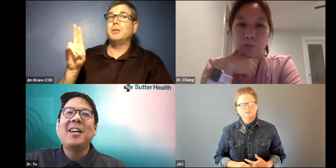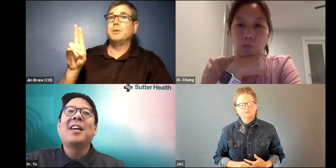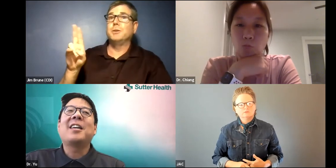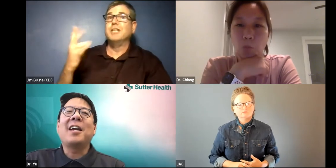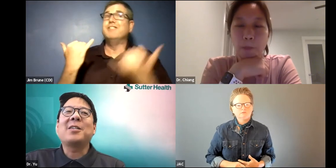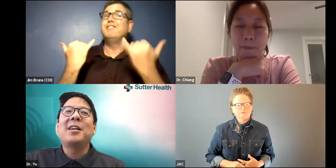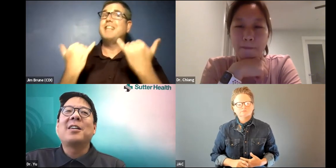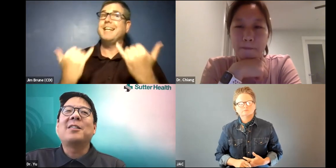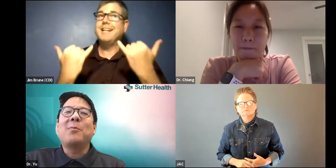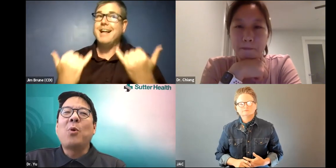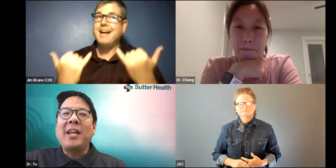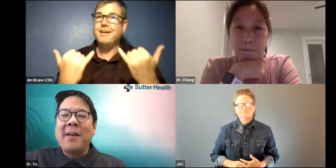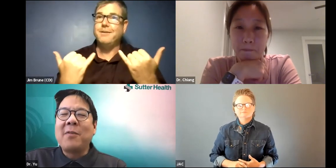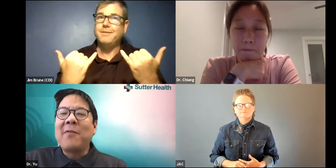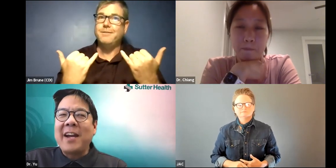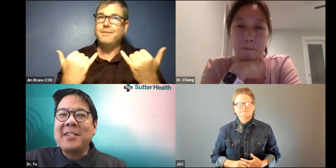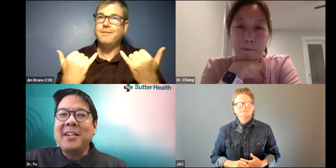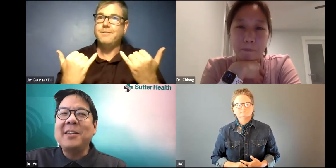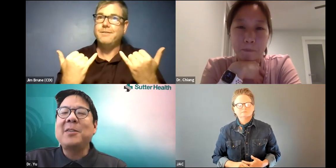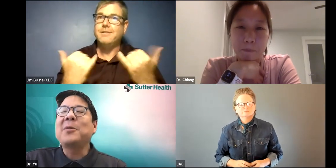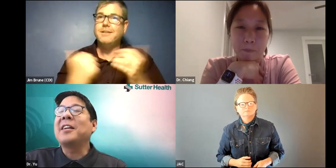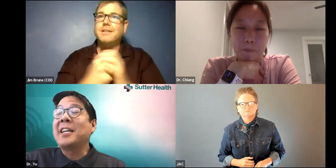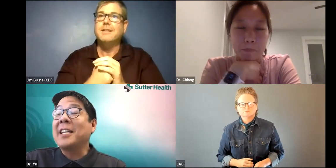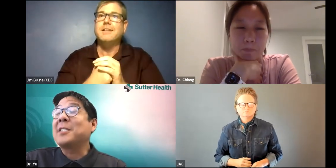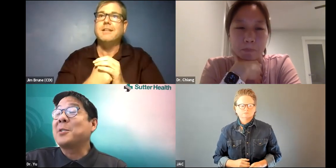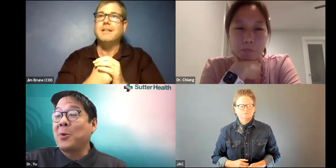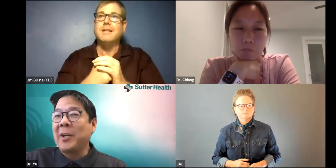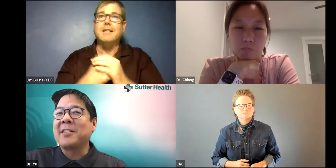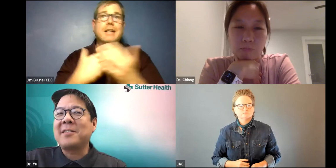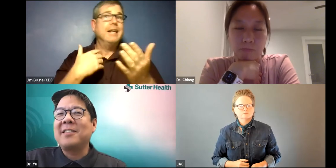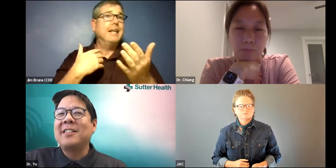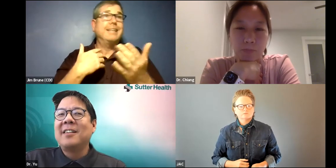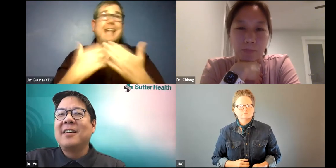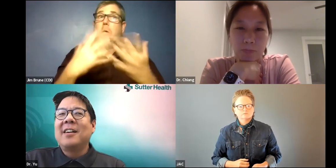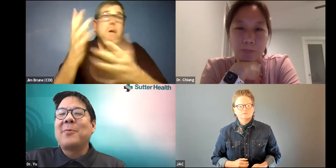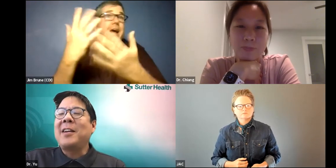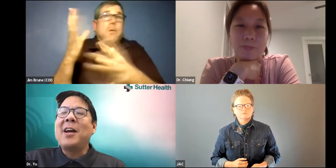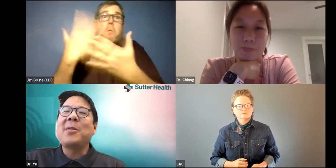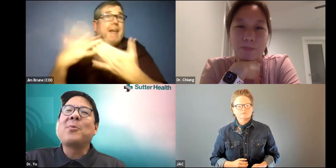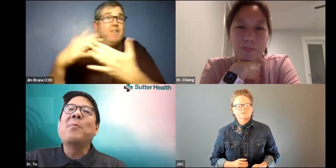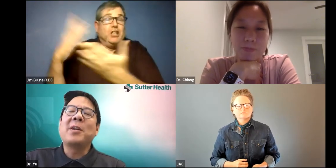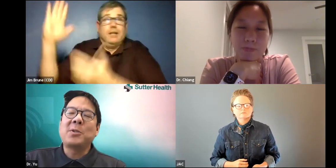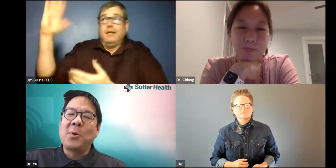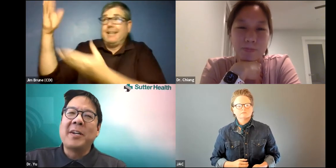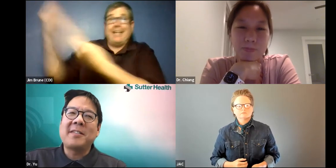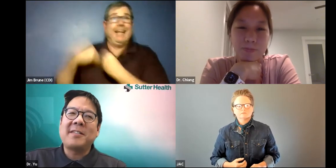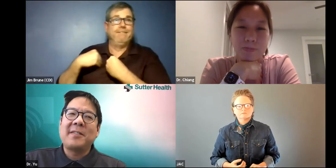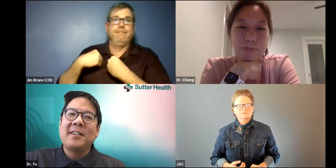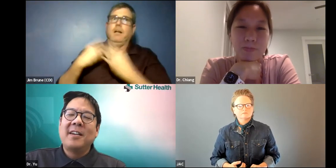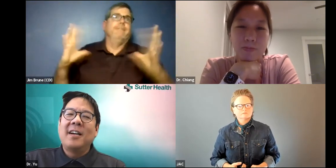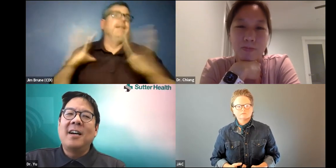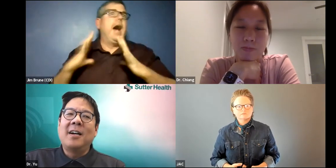is get whatever vaccine you can get the quickest. Right now, there won't be a